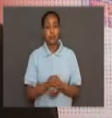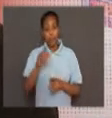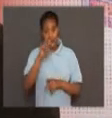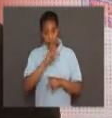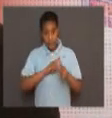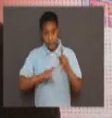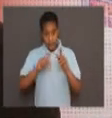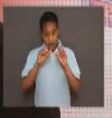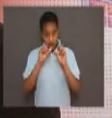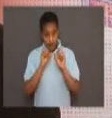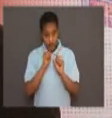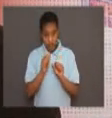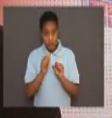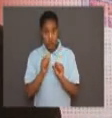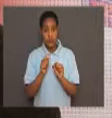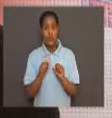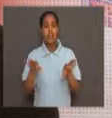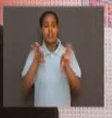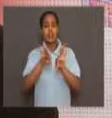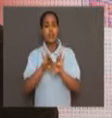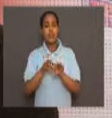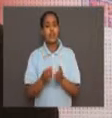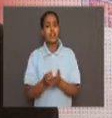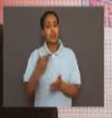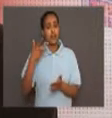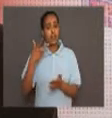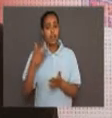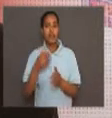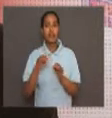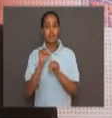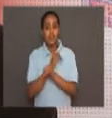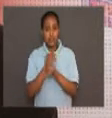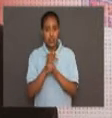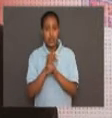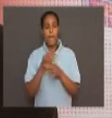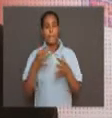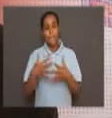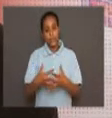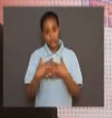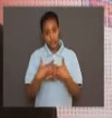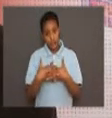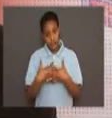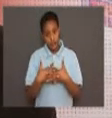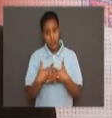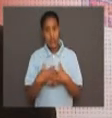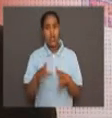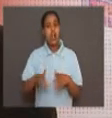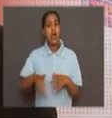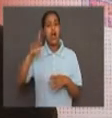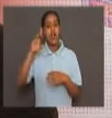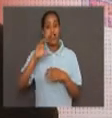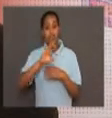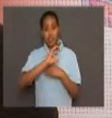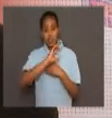People, on the other hand, need expensive industrial machinery, high